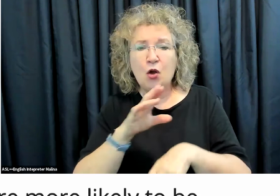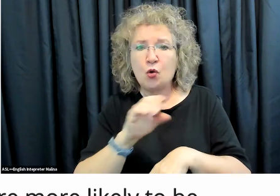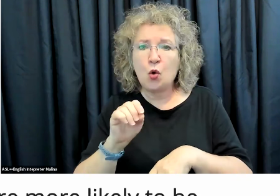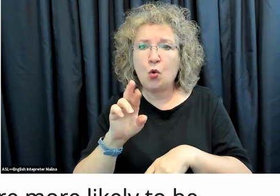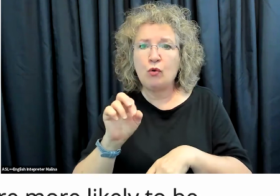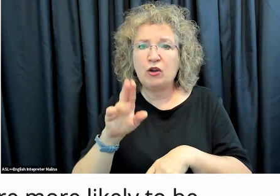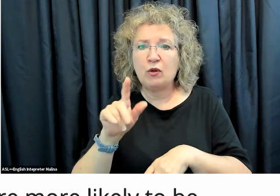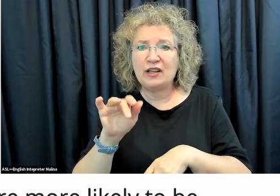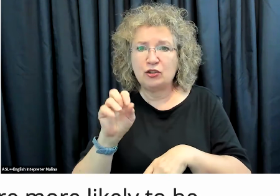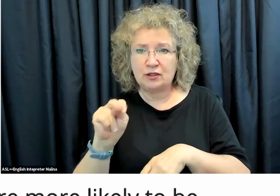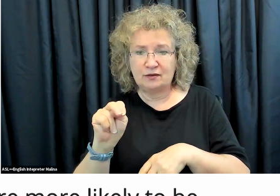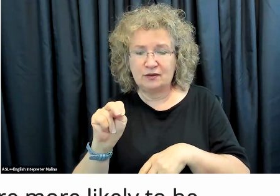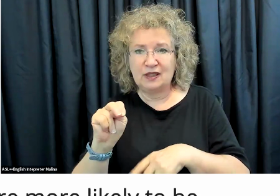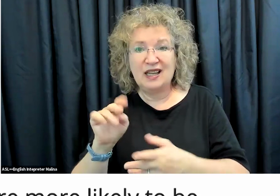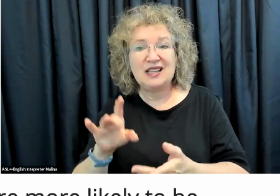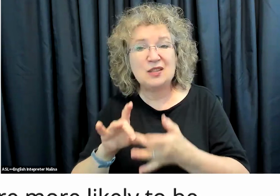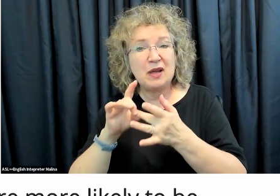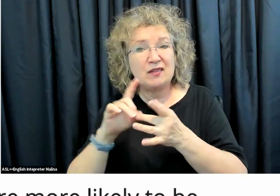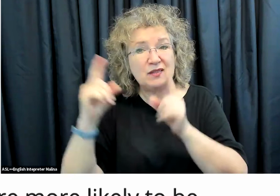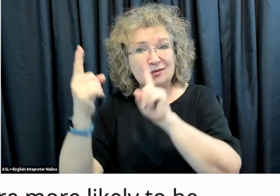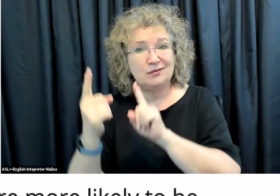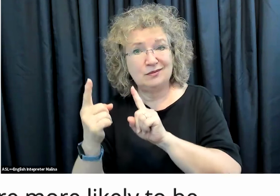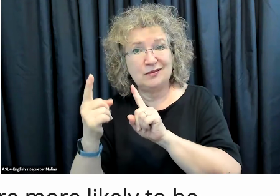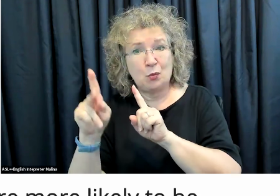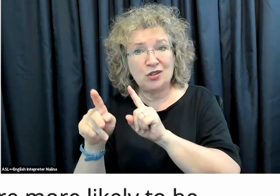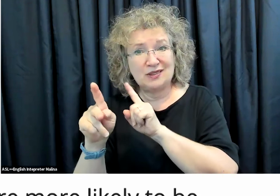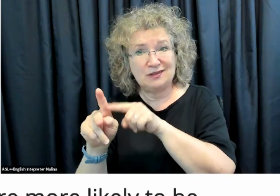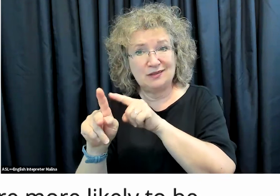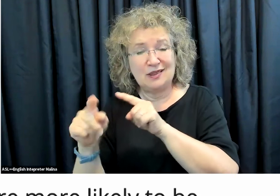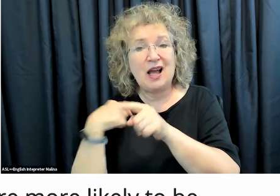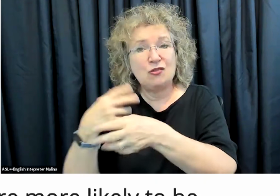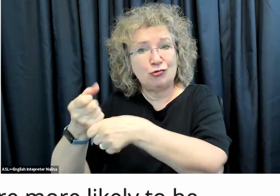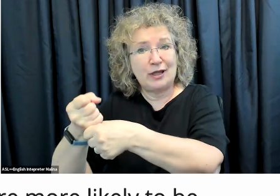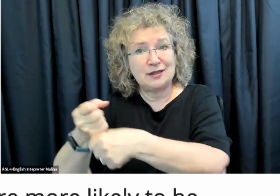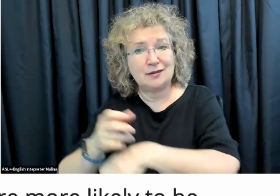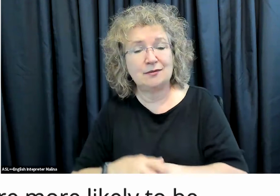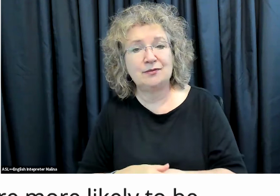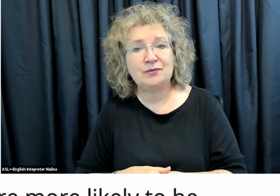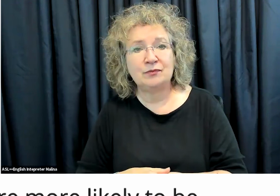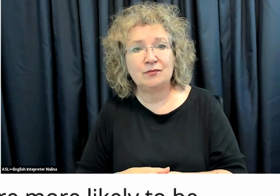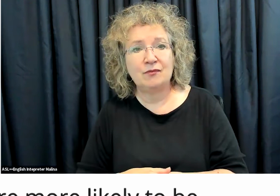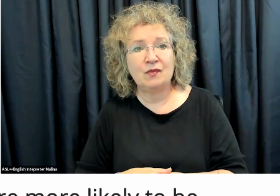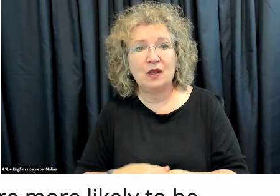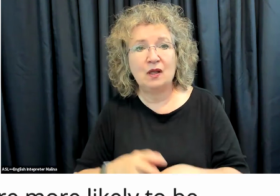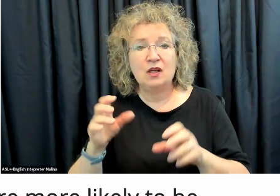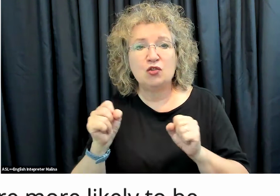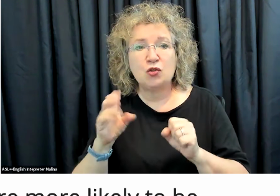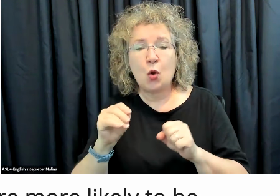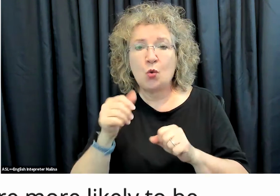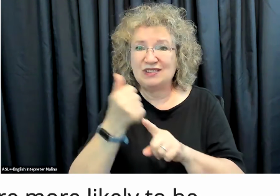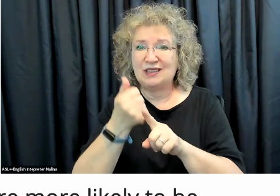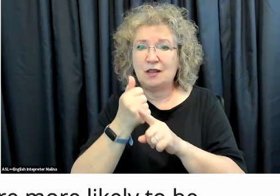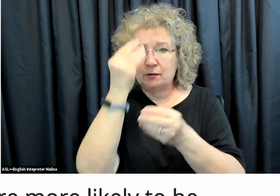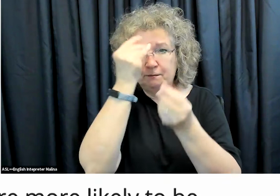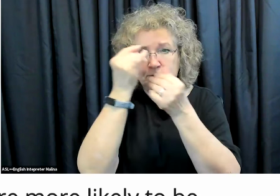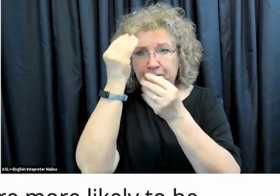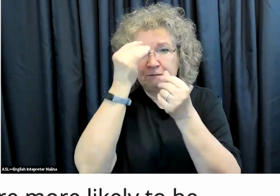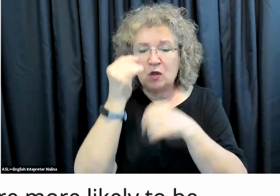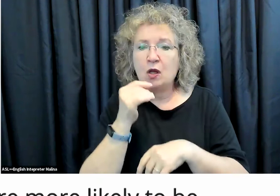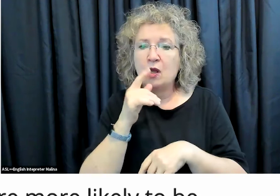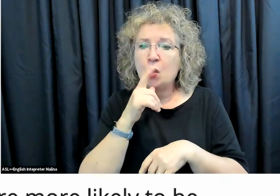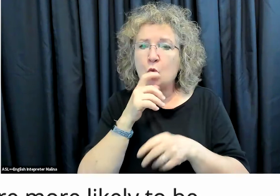trust. So as a little mental checklist, I invite you to consider the people in your life,